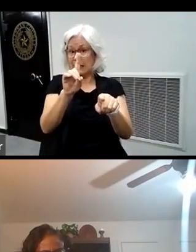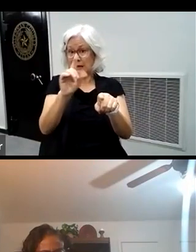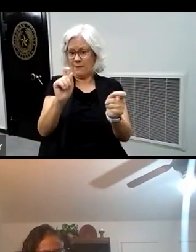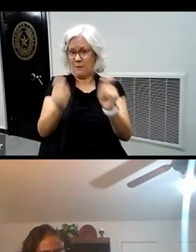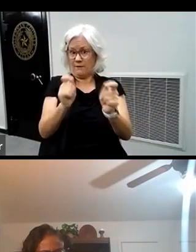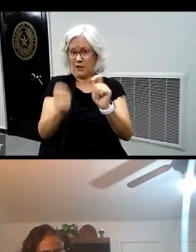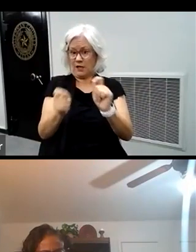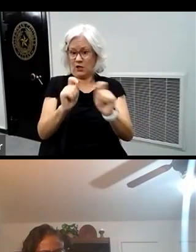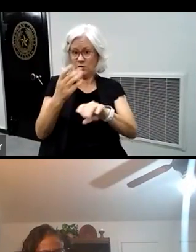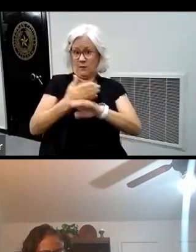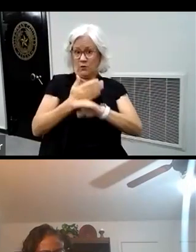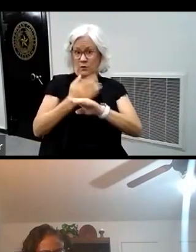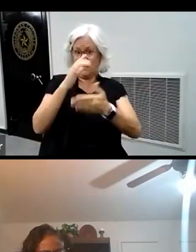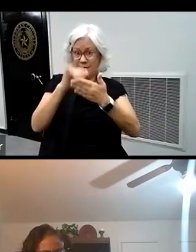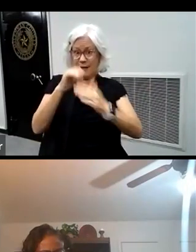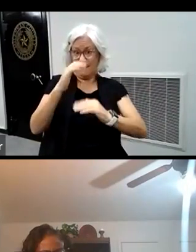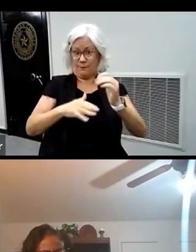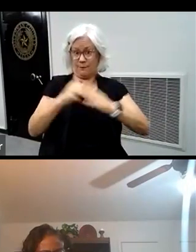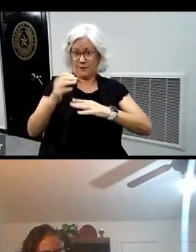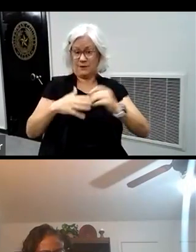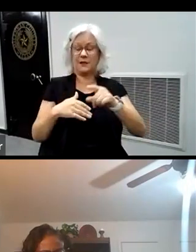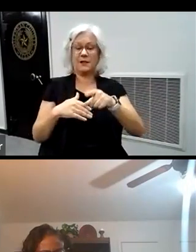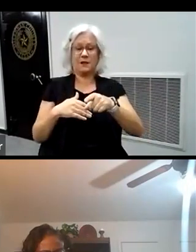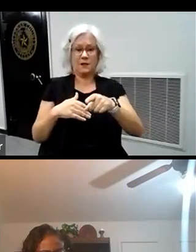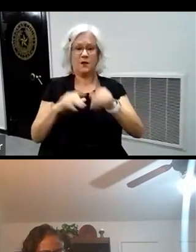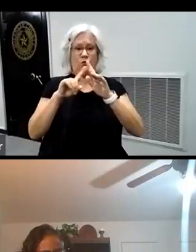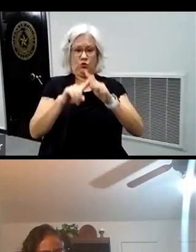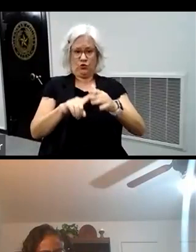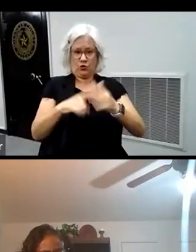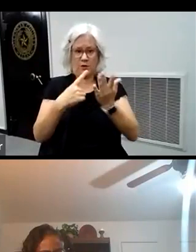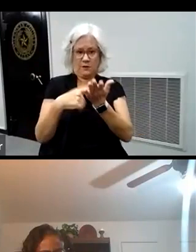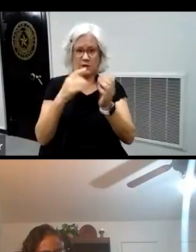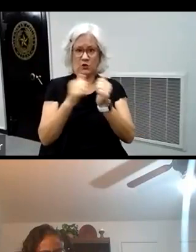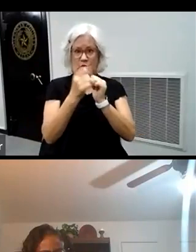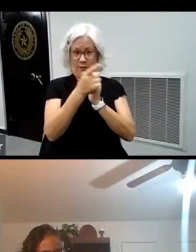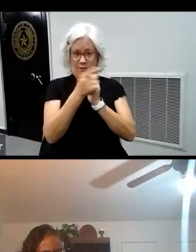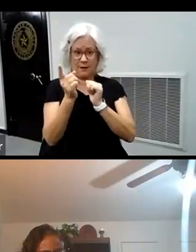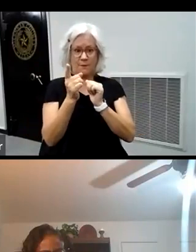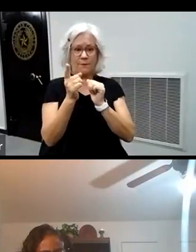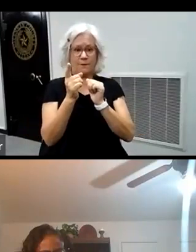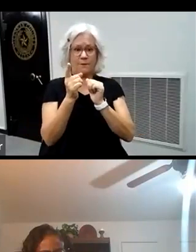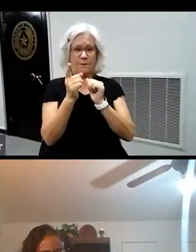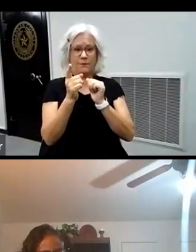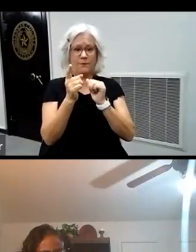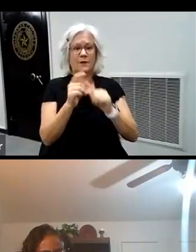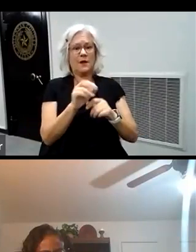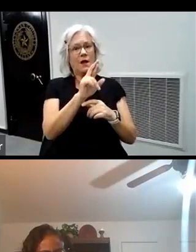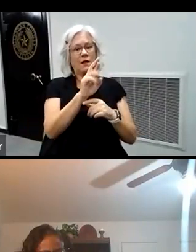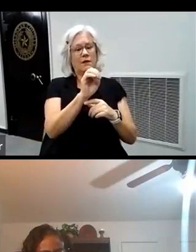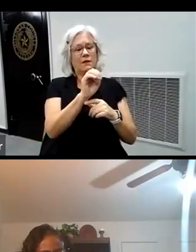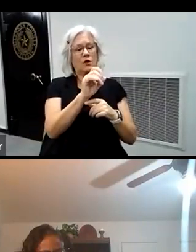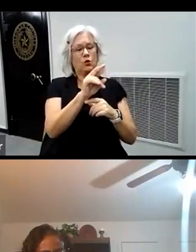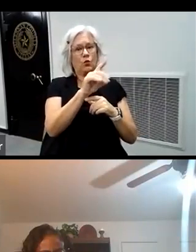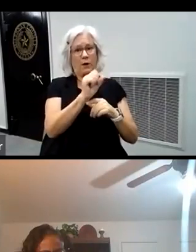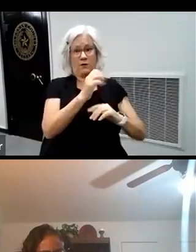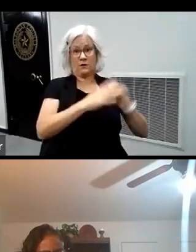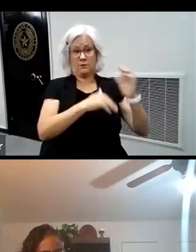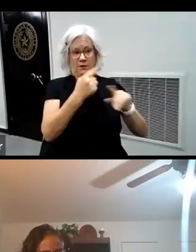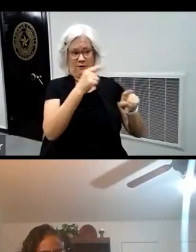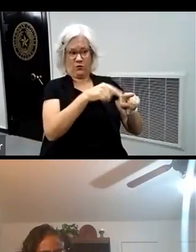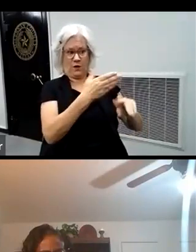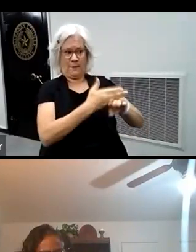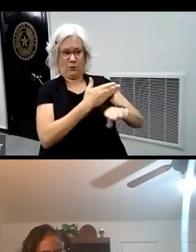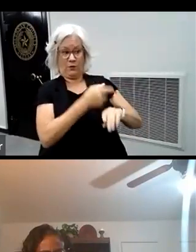modifications and upgrades to that building. We're starting discussions with them for the records building ADA upgrades to